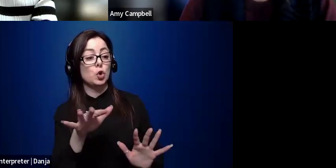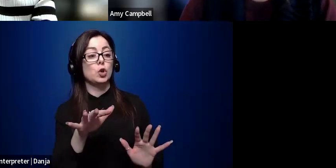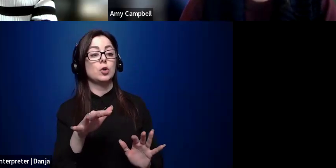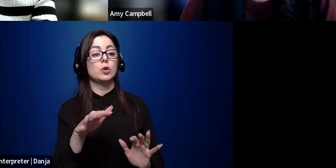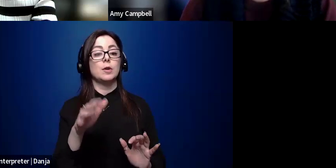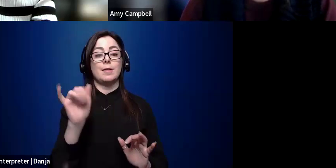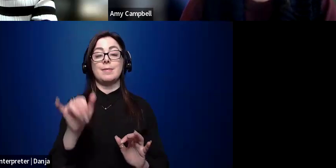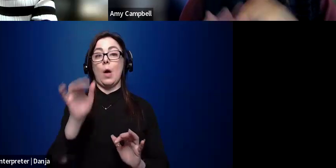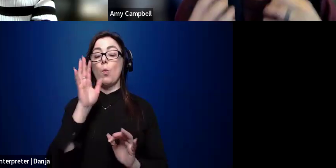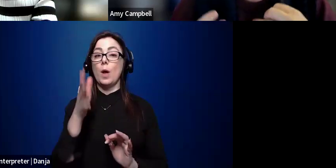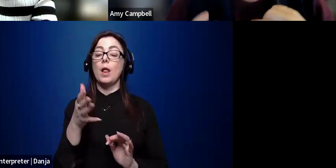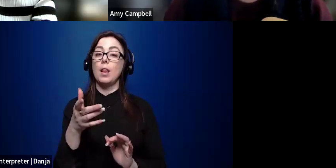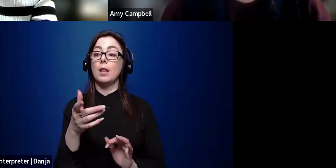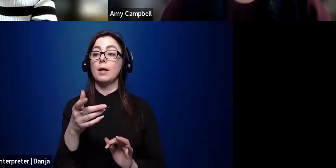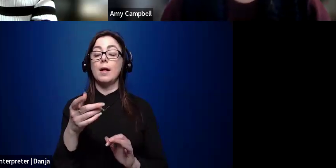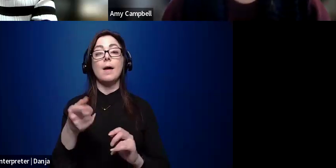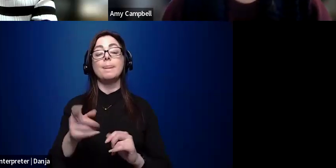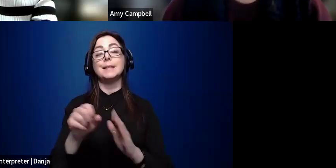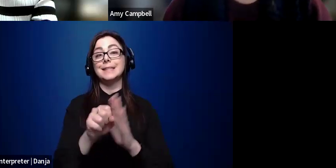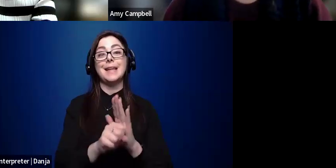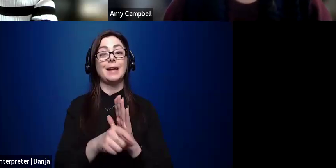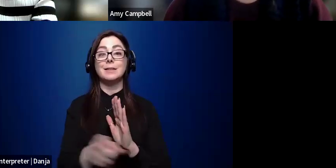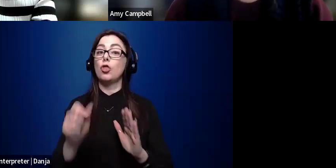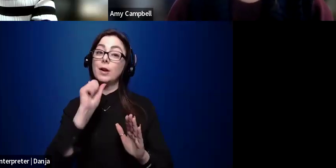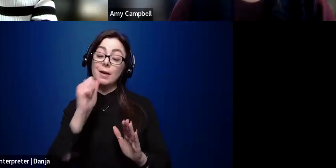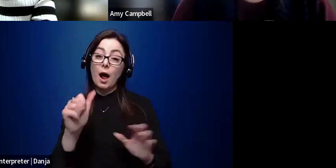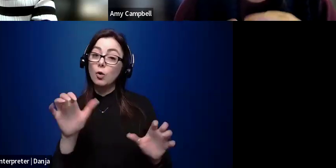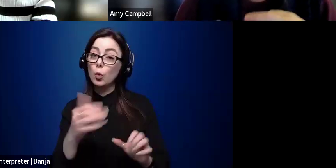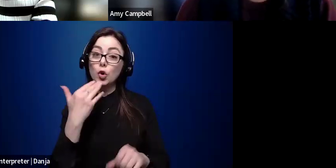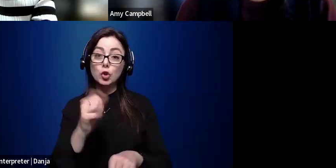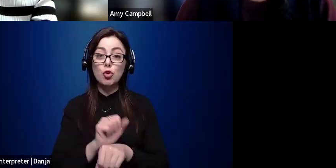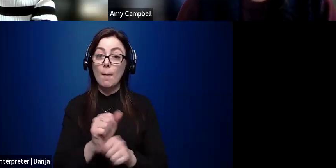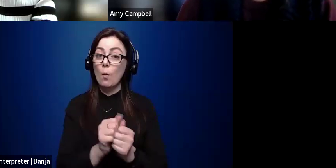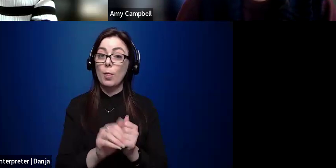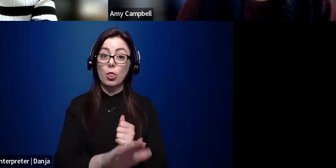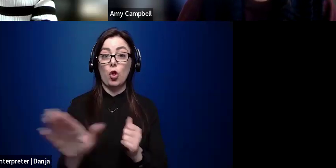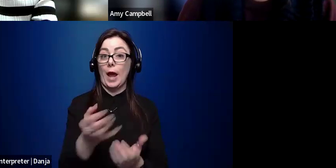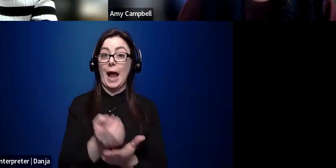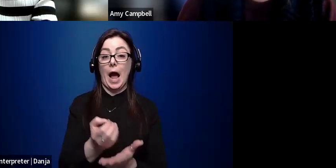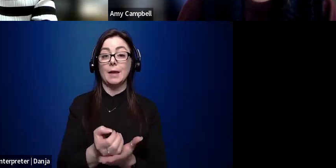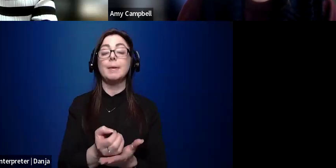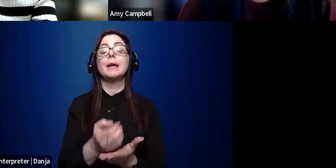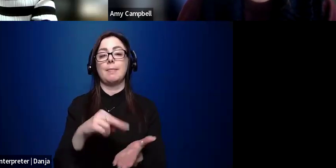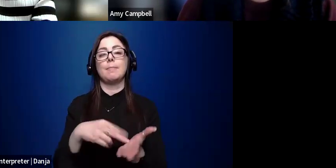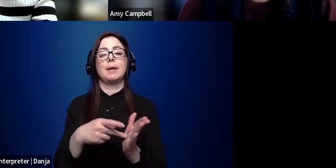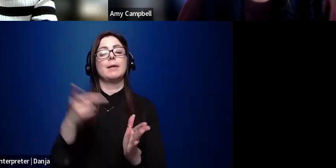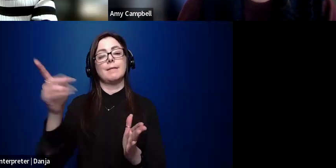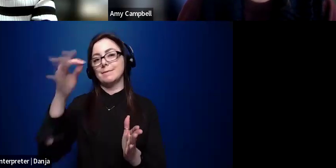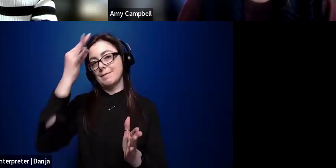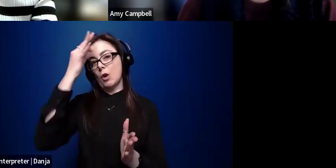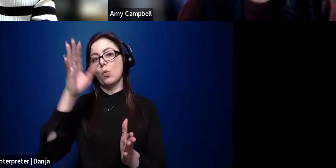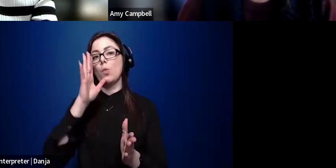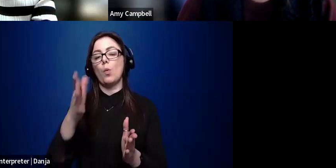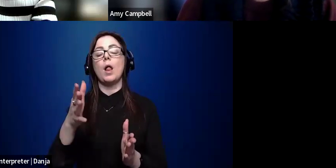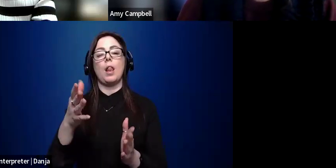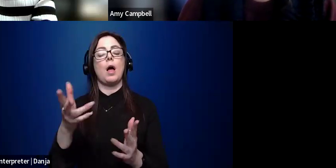rewards states that aren't doing a good job in their economies because they would get a higher match on the